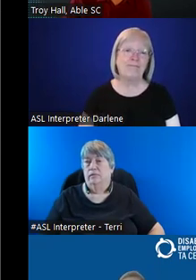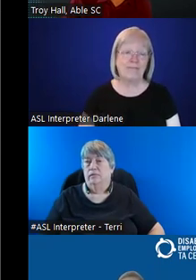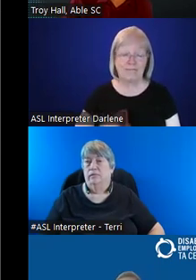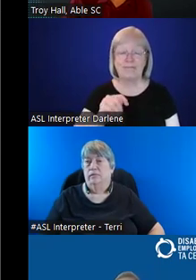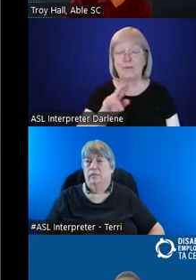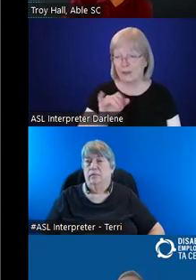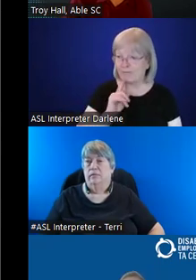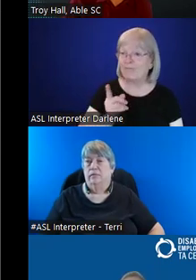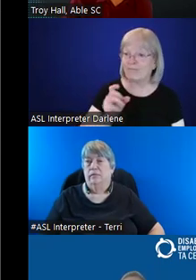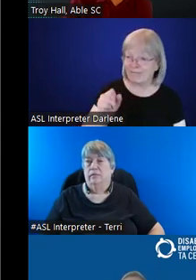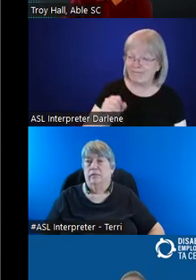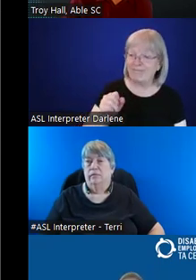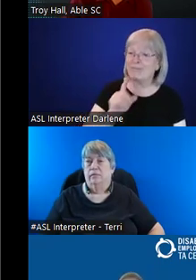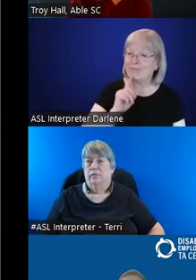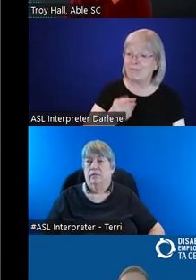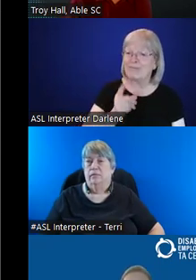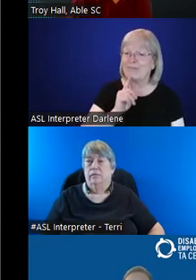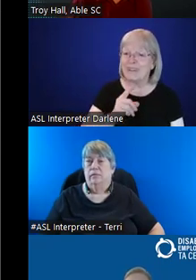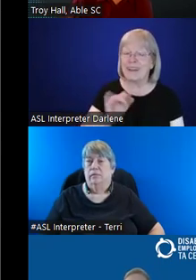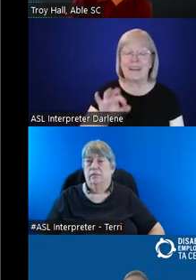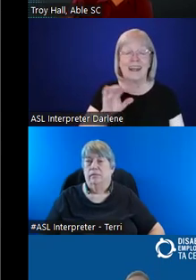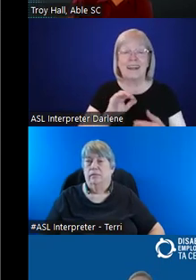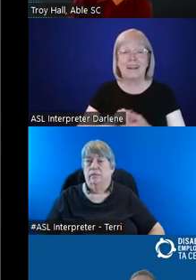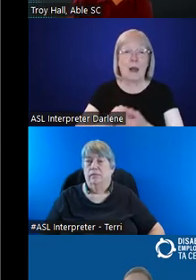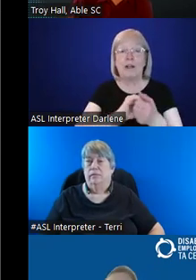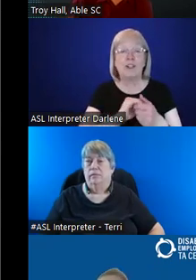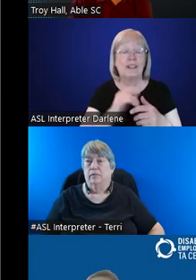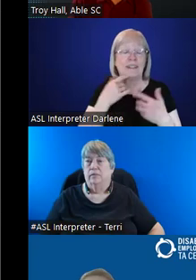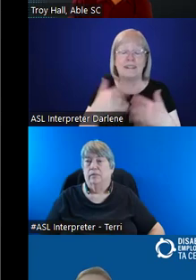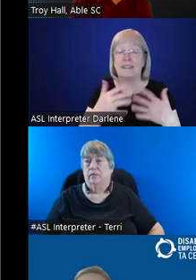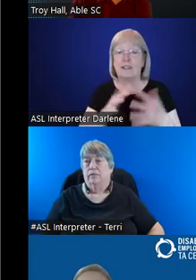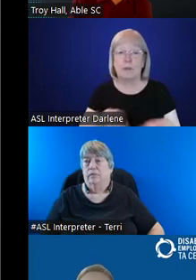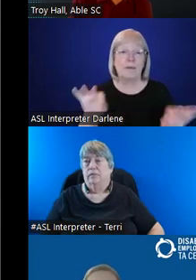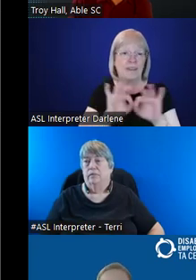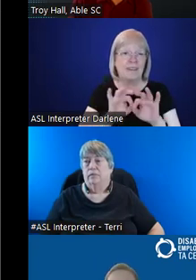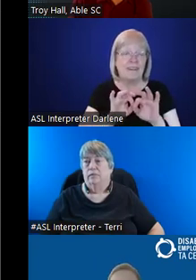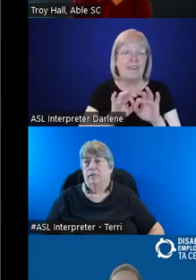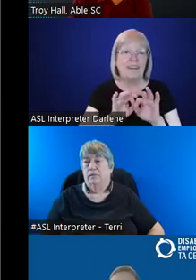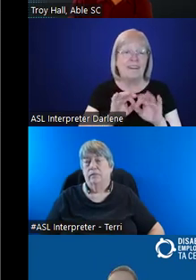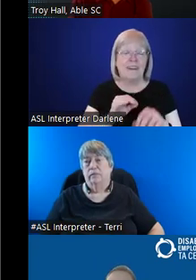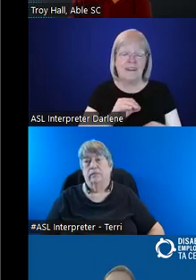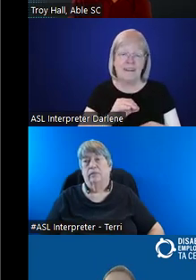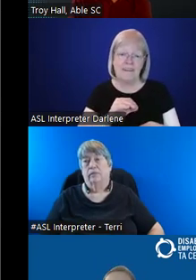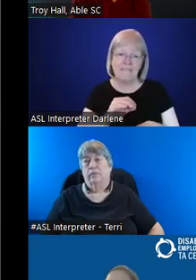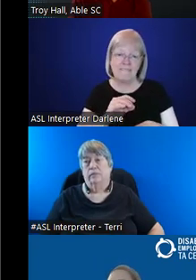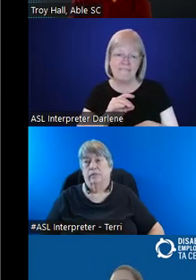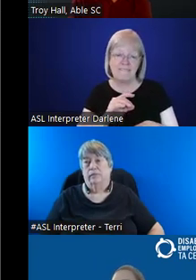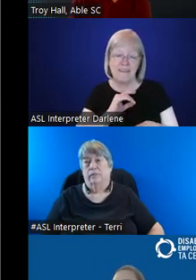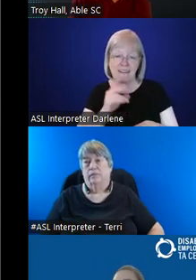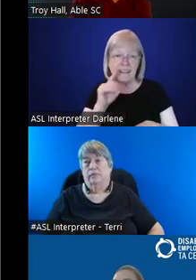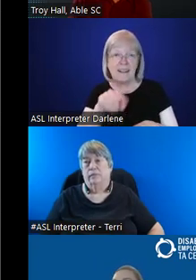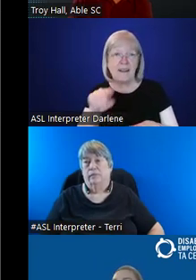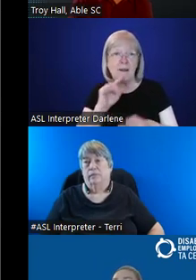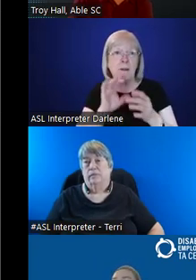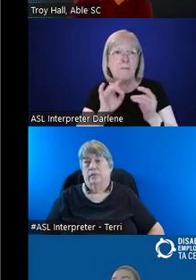Yes, absolutely. Collaboration is going to be key. And I see Aaron's comment on peer